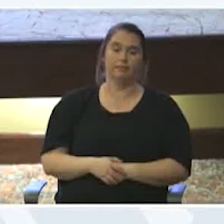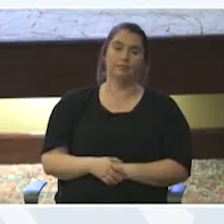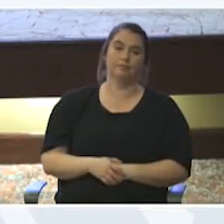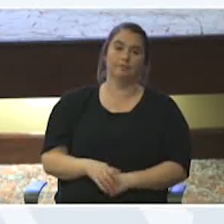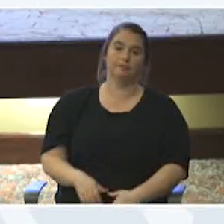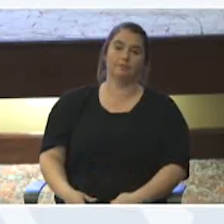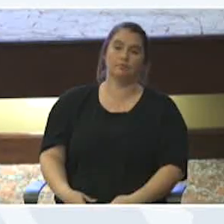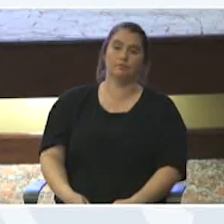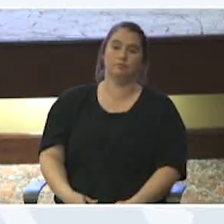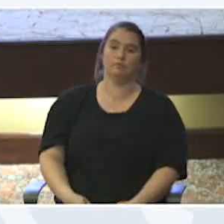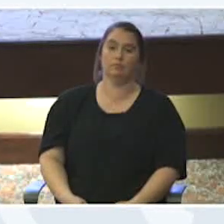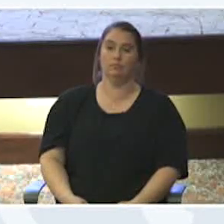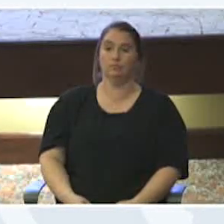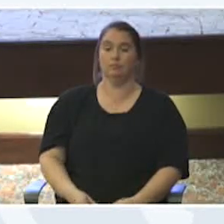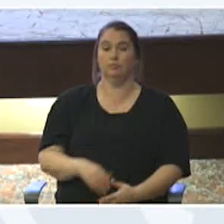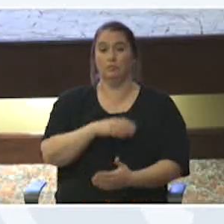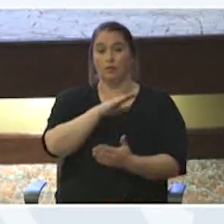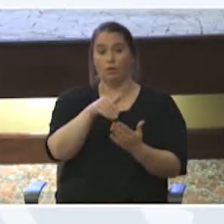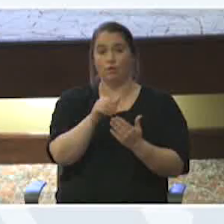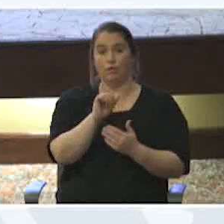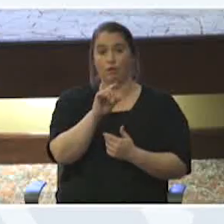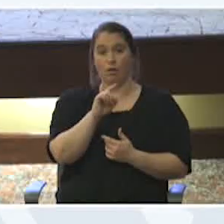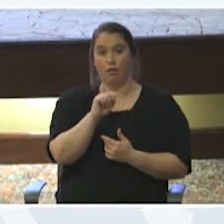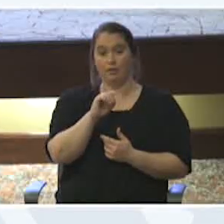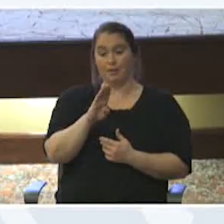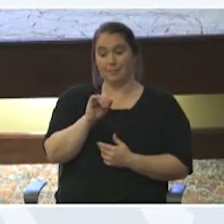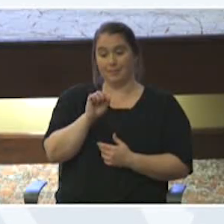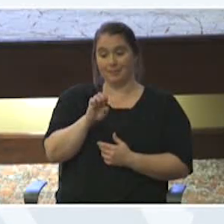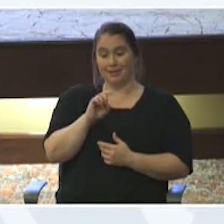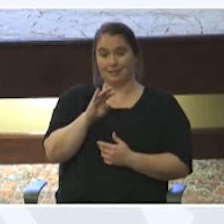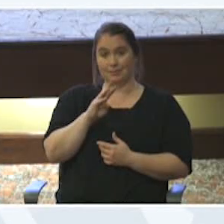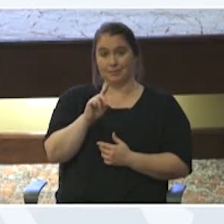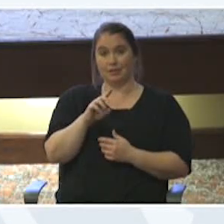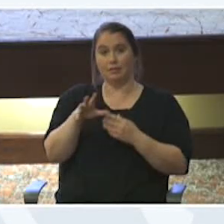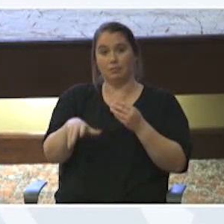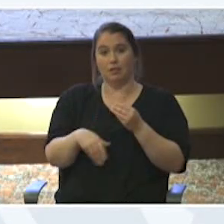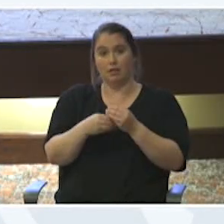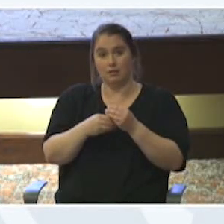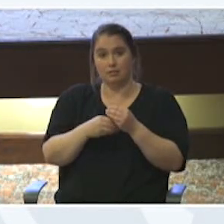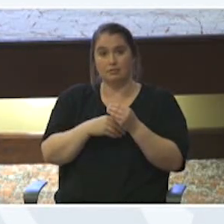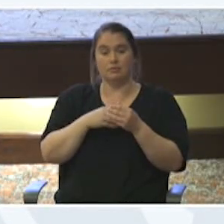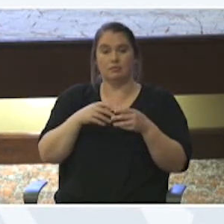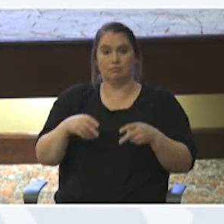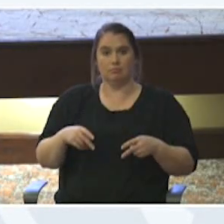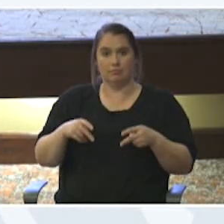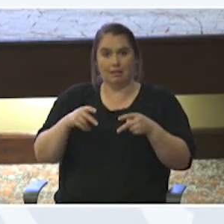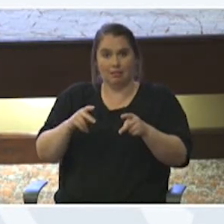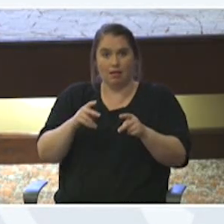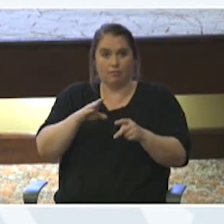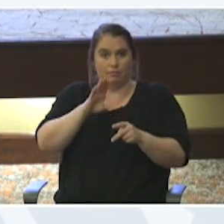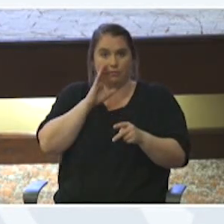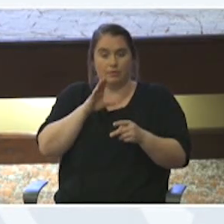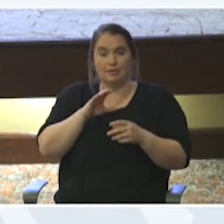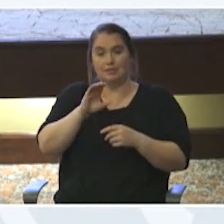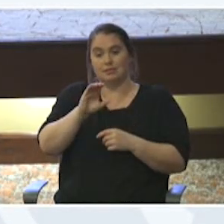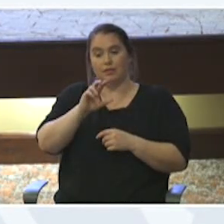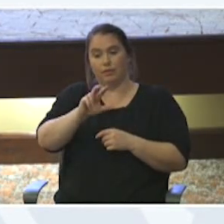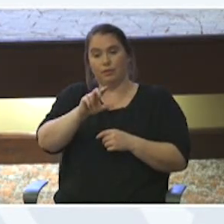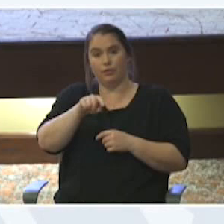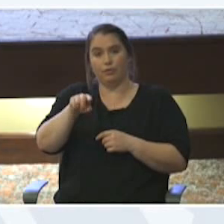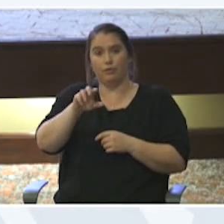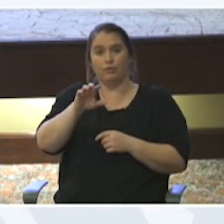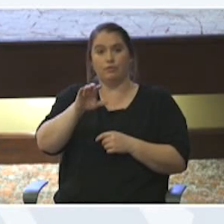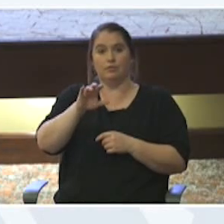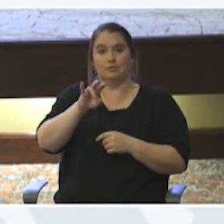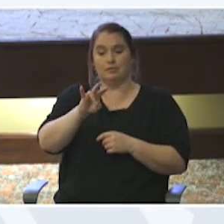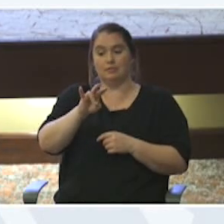When you look at those alternates, added the base bid plus the allowances, and then we selected alternates 1C, 3, 4, 5, 7, and